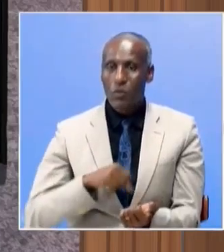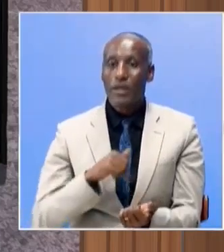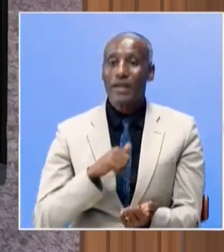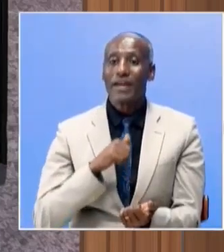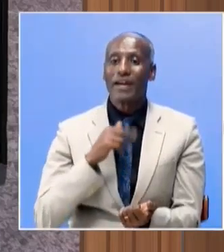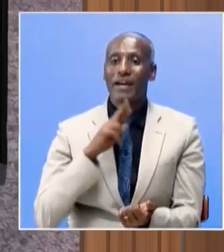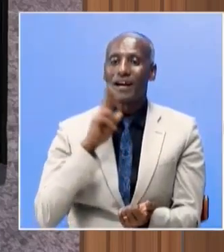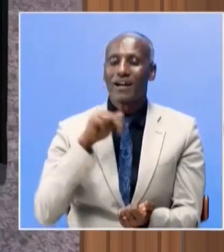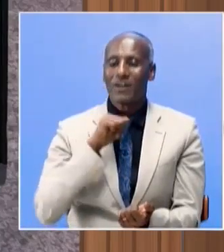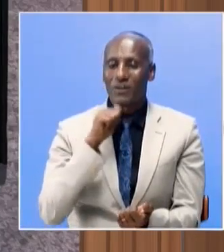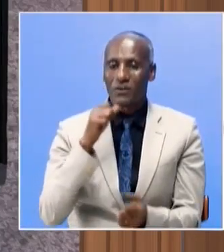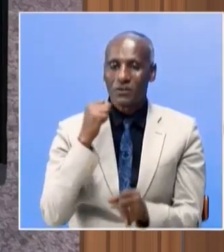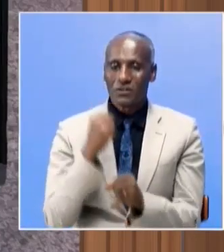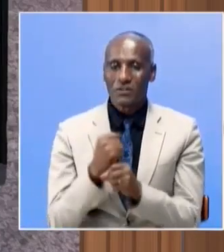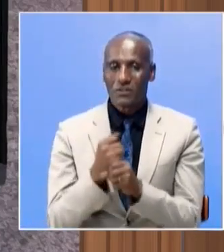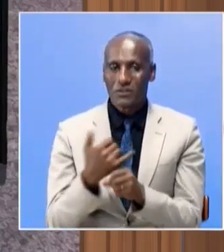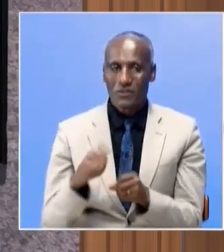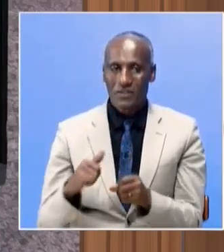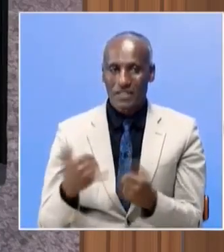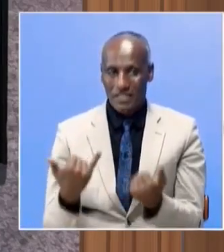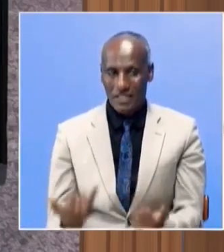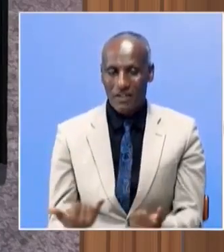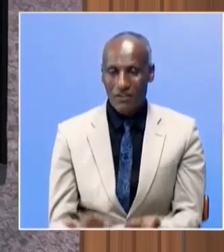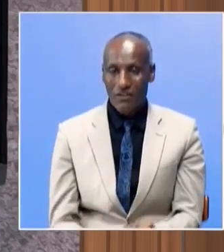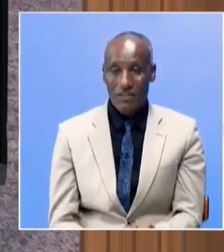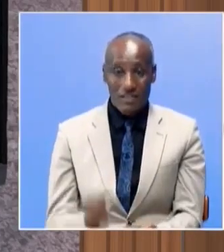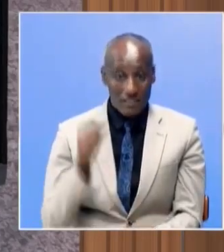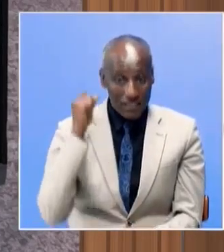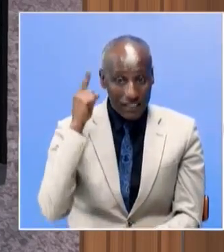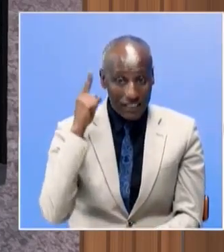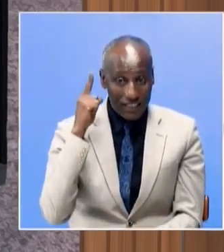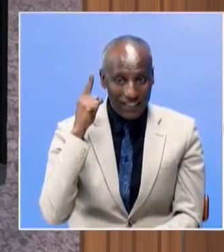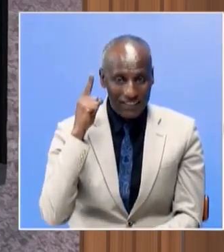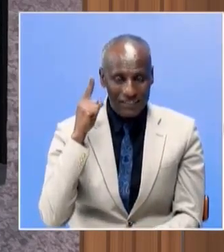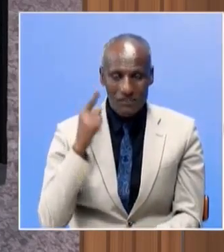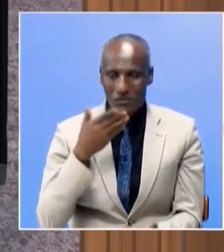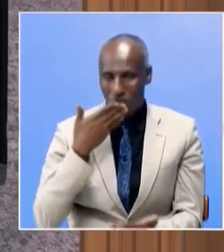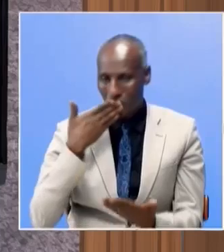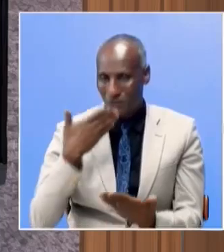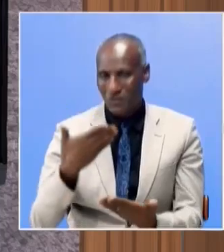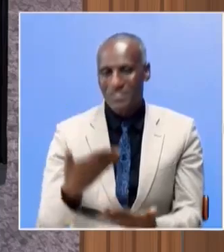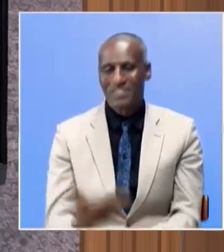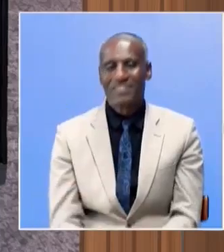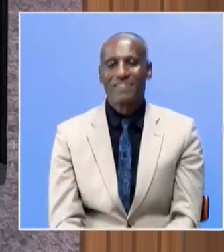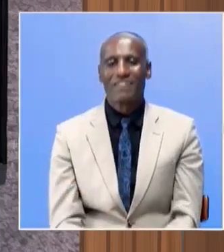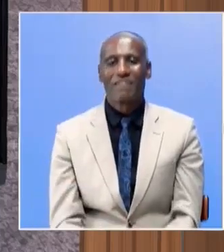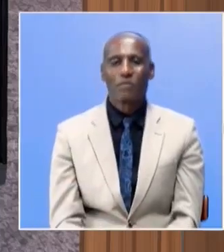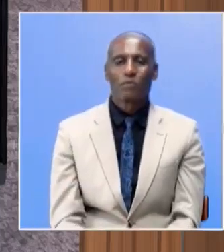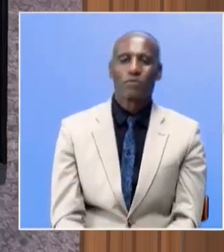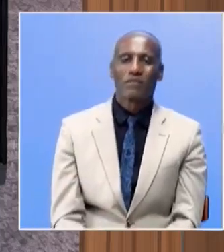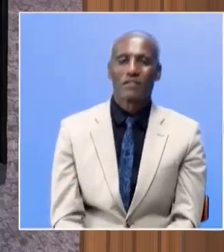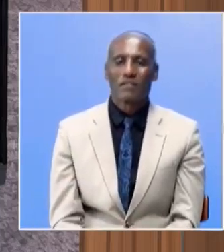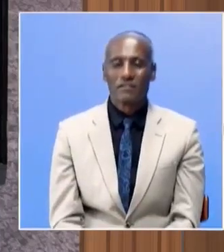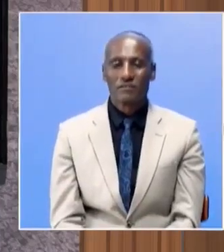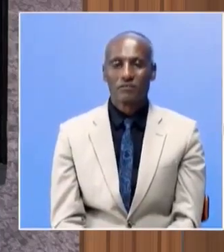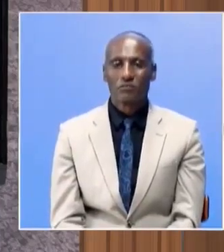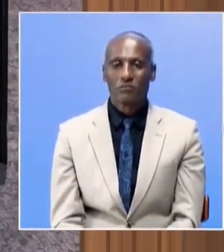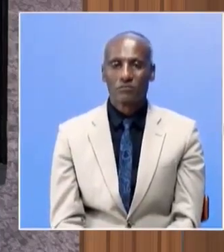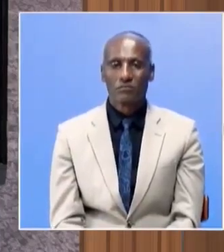not doing that in the present time. Is it clear? Good. Now we will see that one by one.